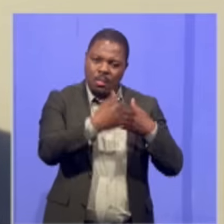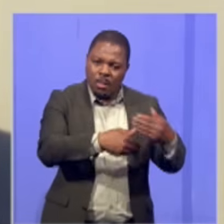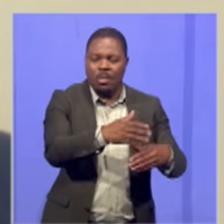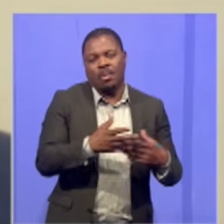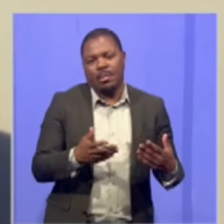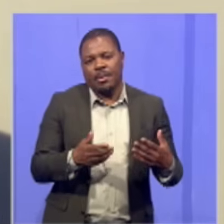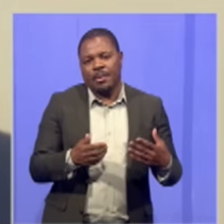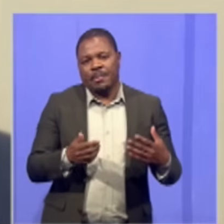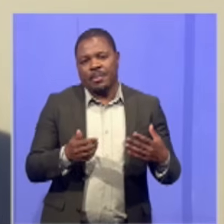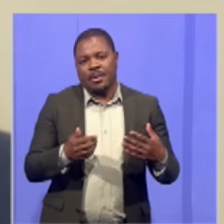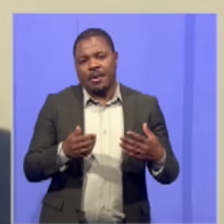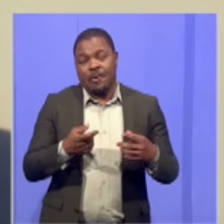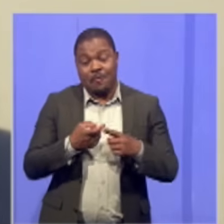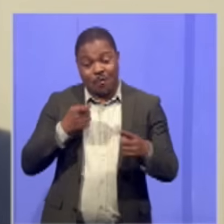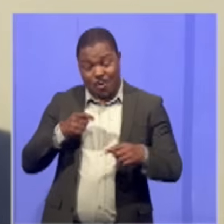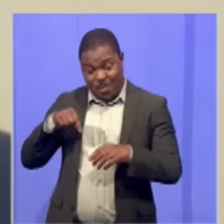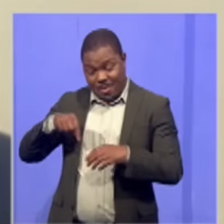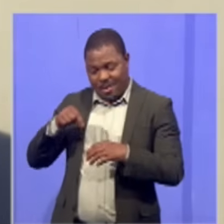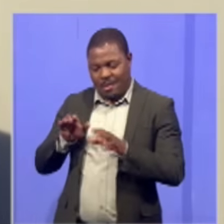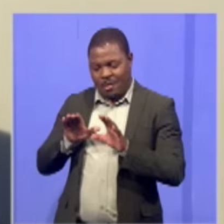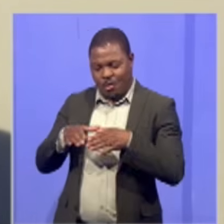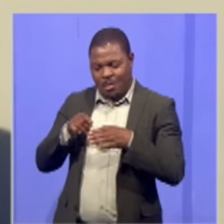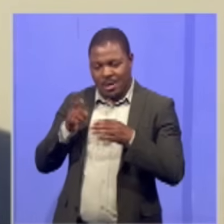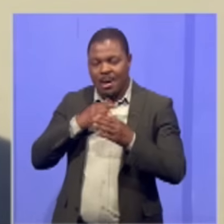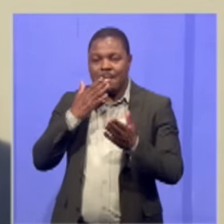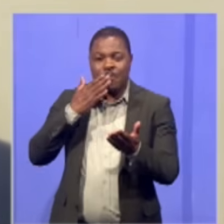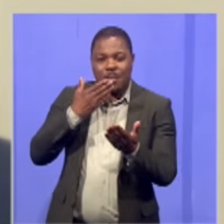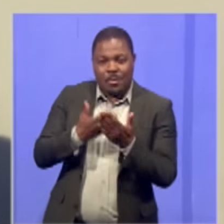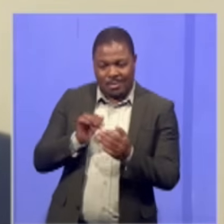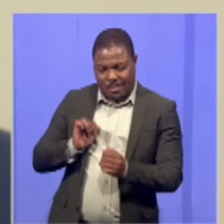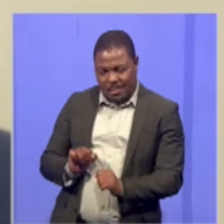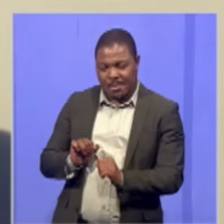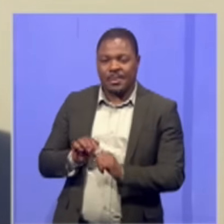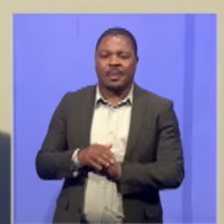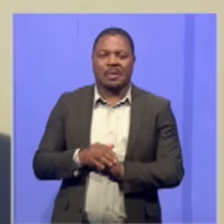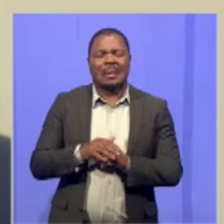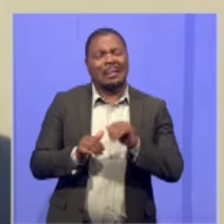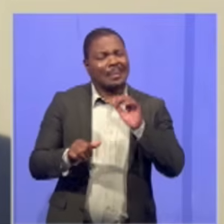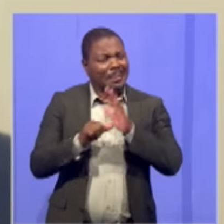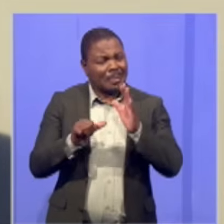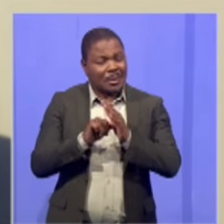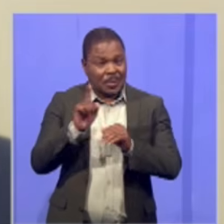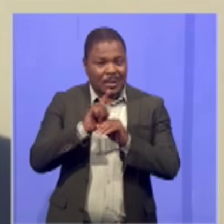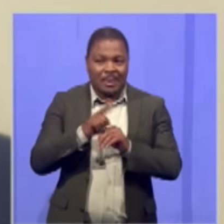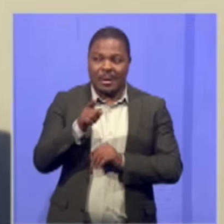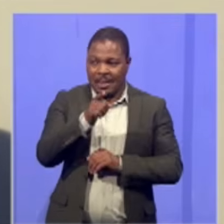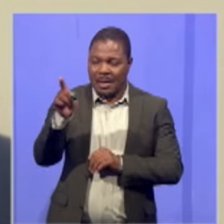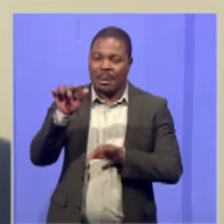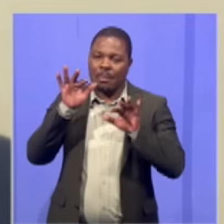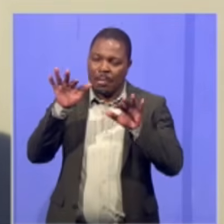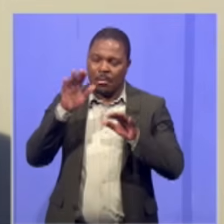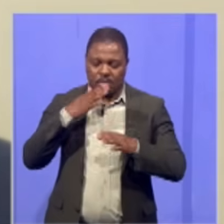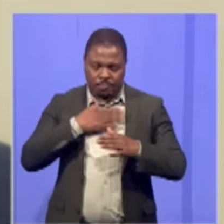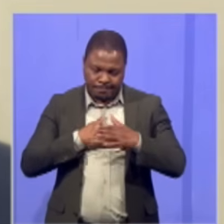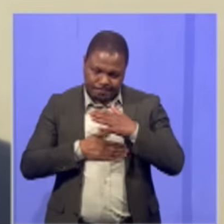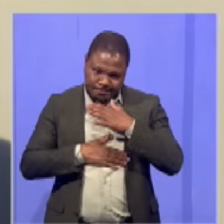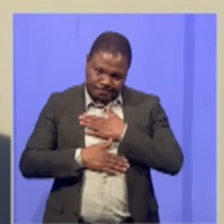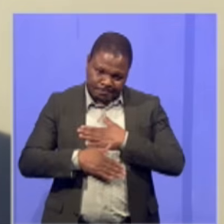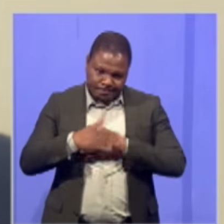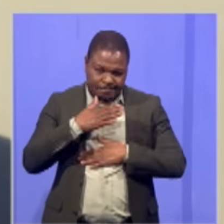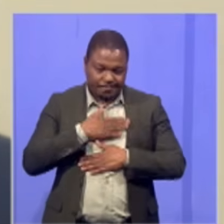tshebetsong tse leng hore di tswa commissioning ena ha bohlokwa ke hore baahi ba tlamehile hore ba be le mamello